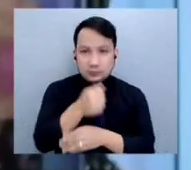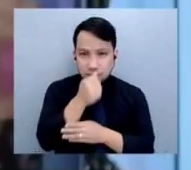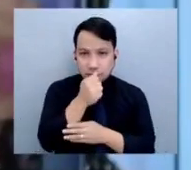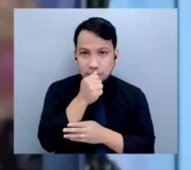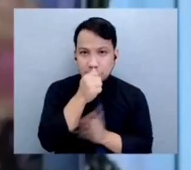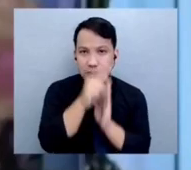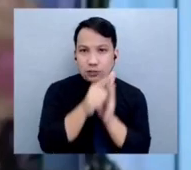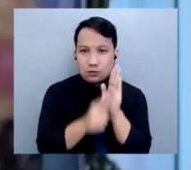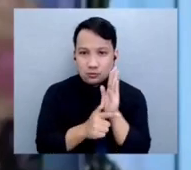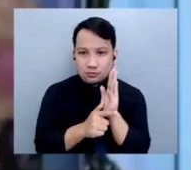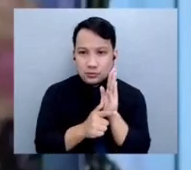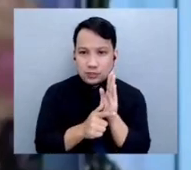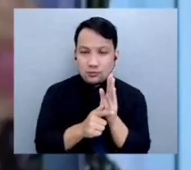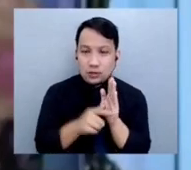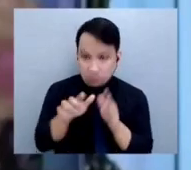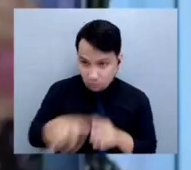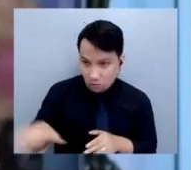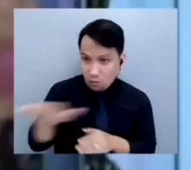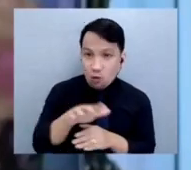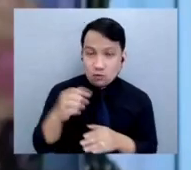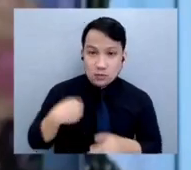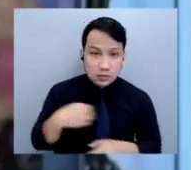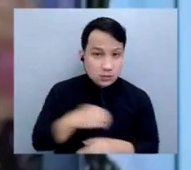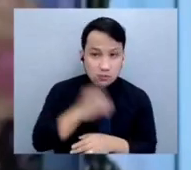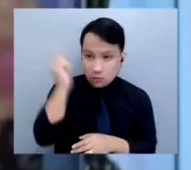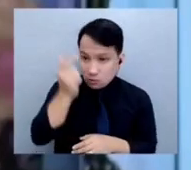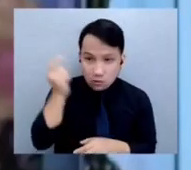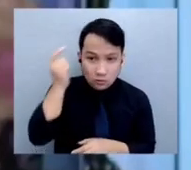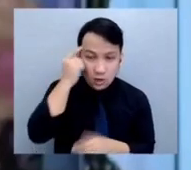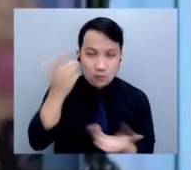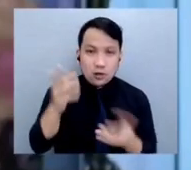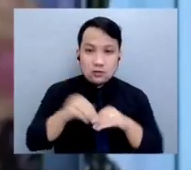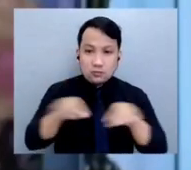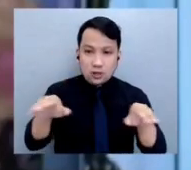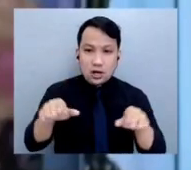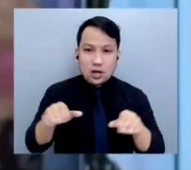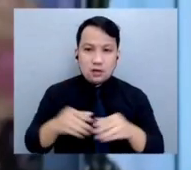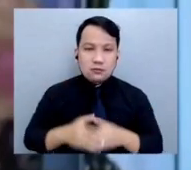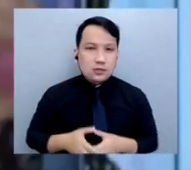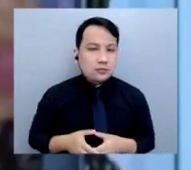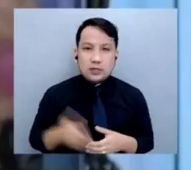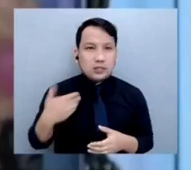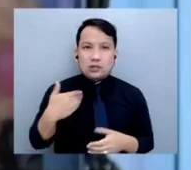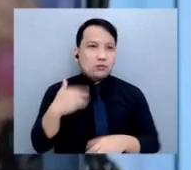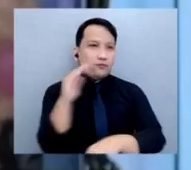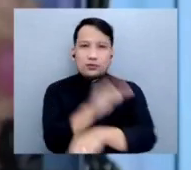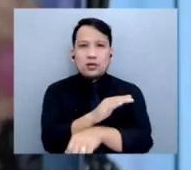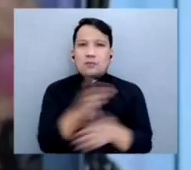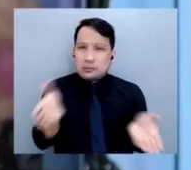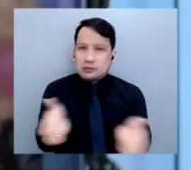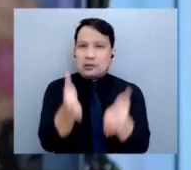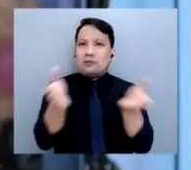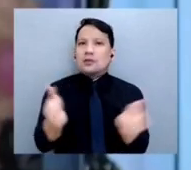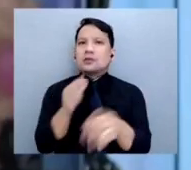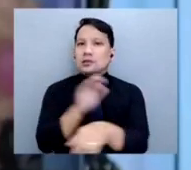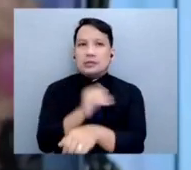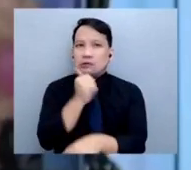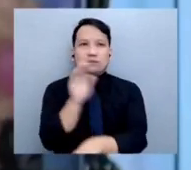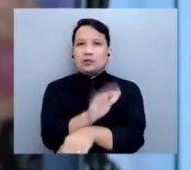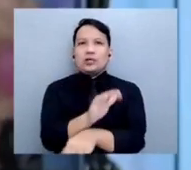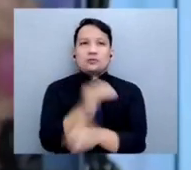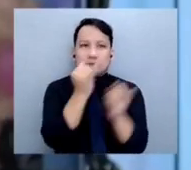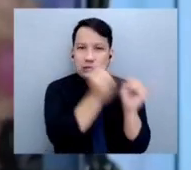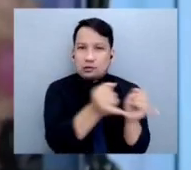ng employees ng gobyerno, officials and employees, to do the same. I cannot mandate it, but I will encourage them because these are